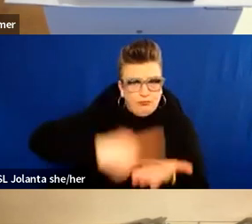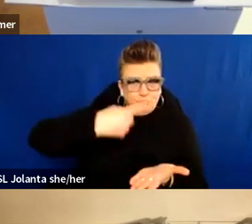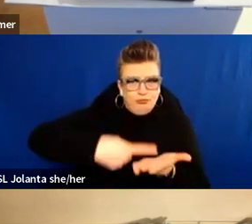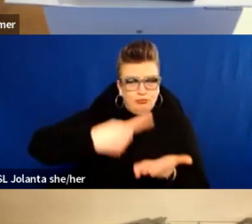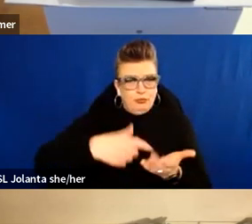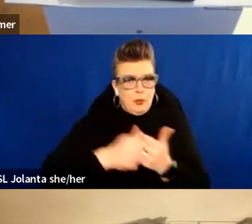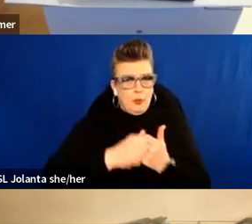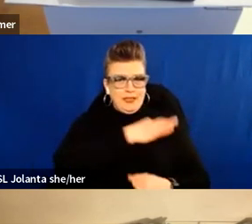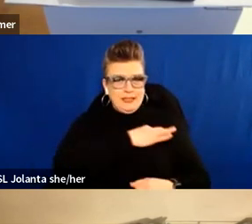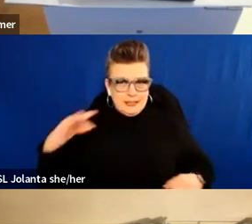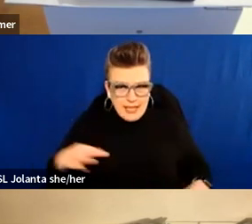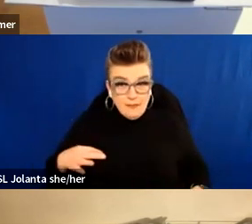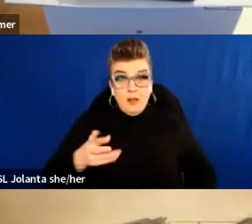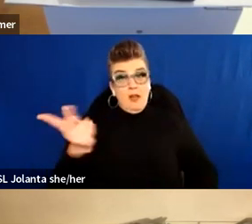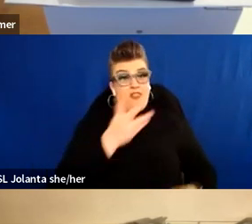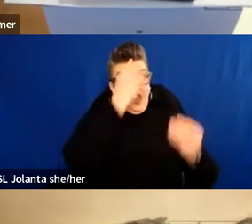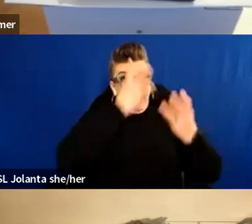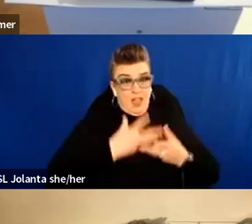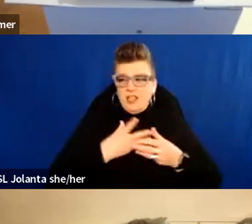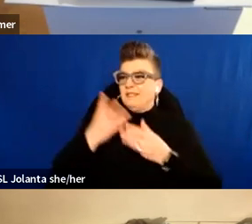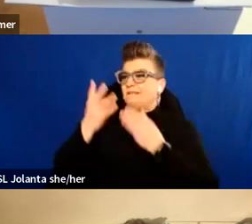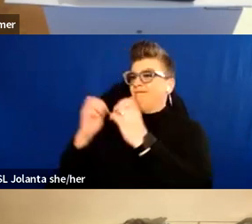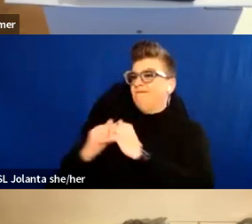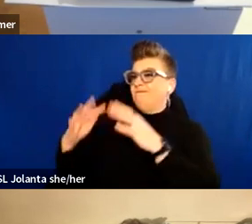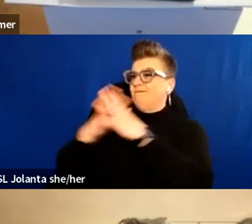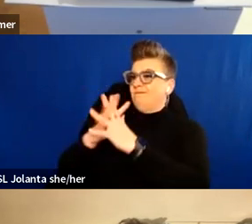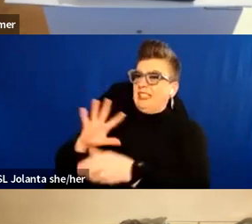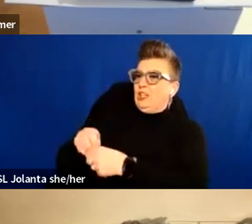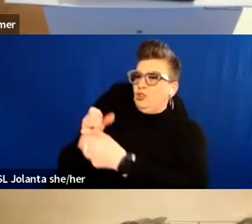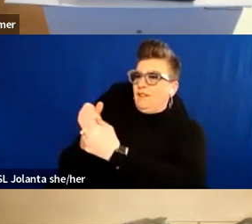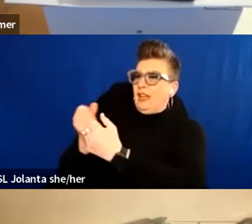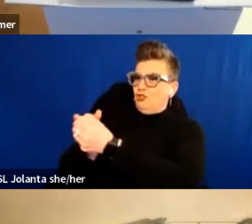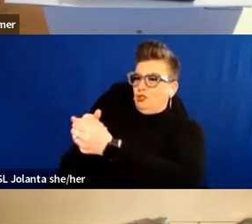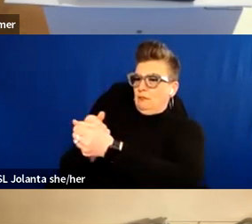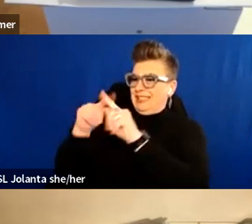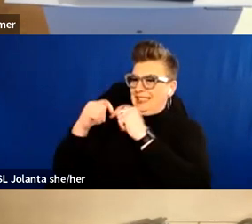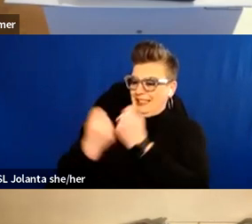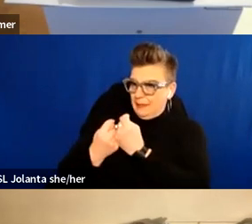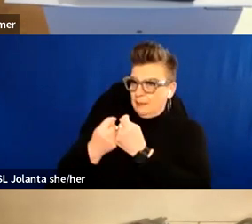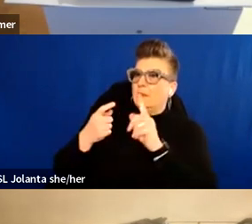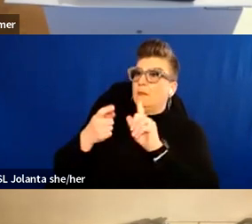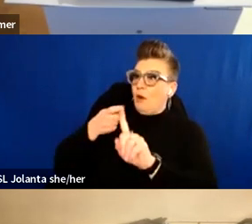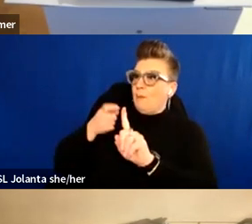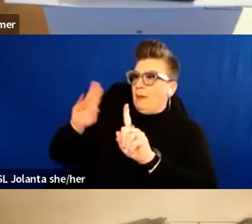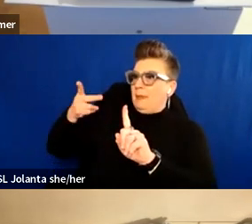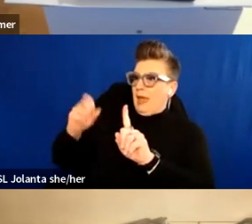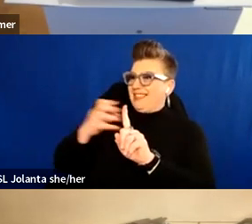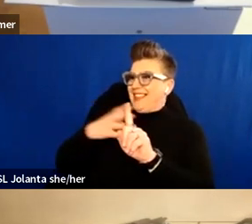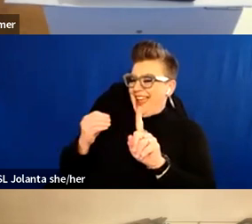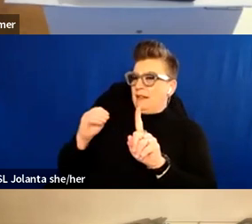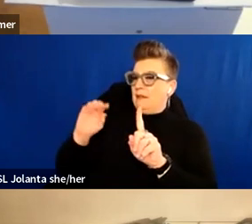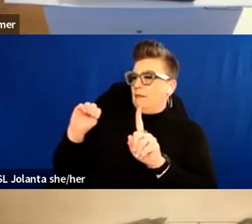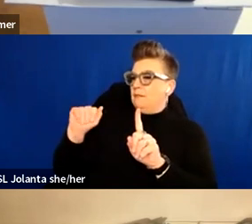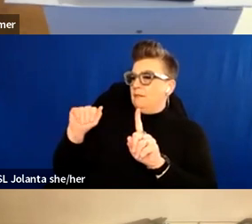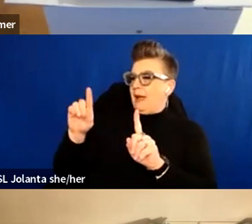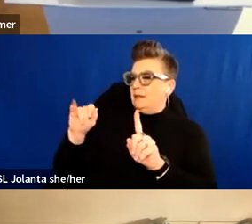was communicated to us that an intervention team will be formed with representatives from both bps and madison park btu